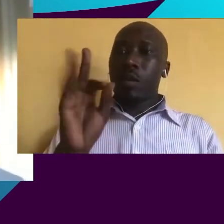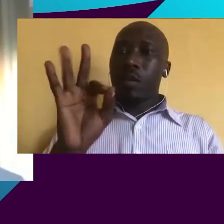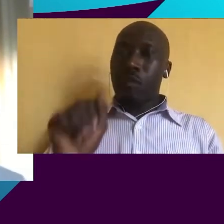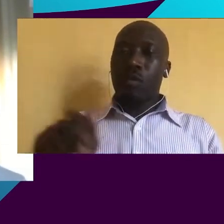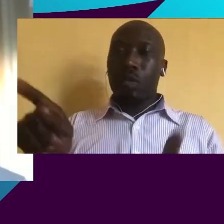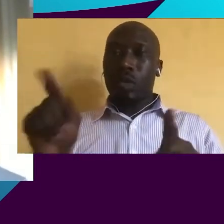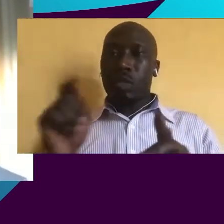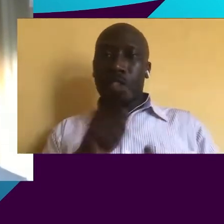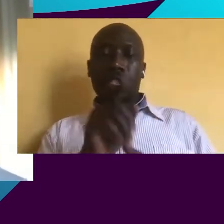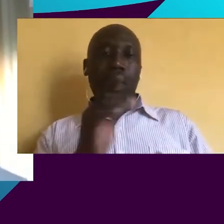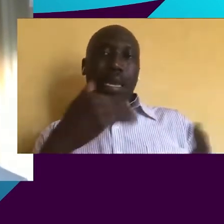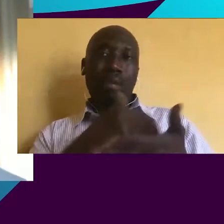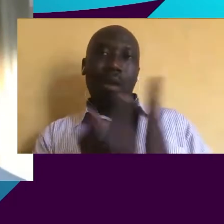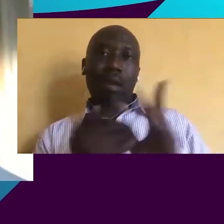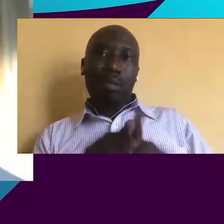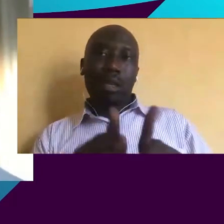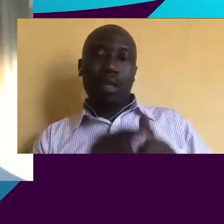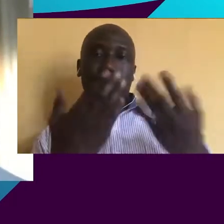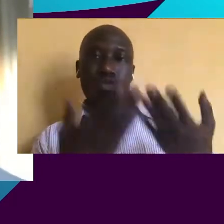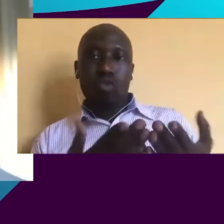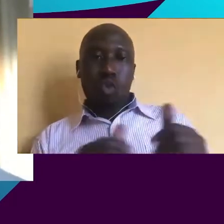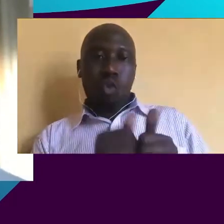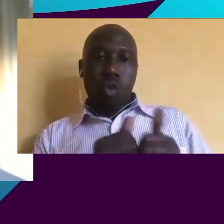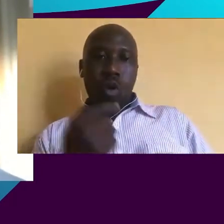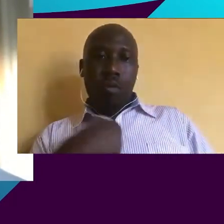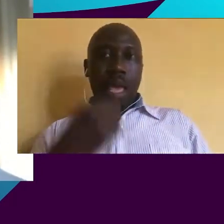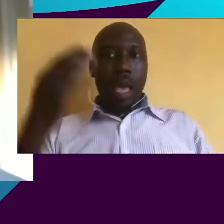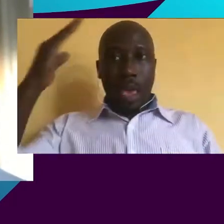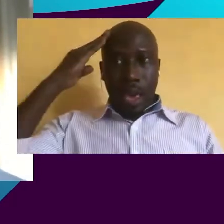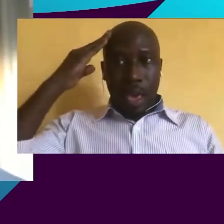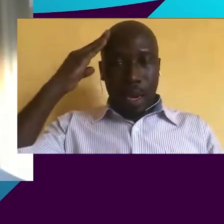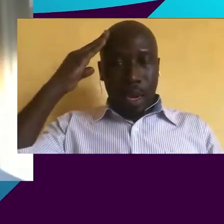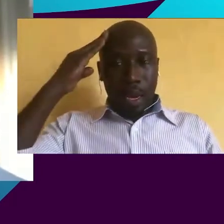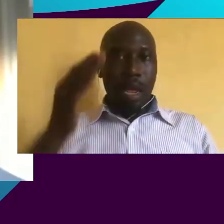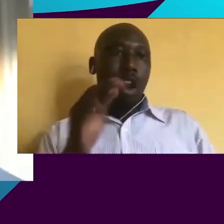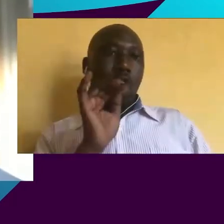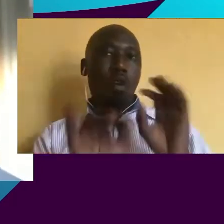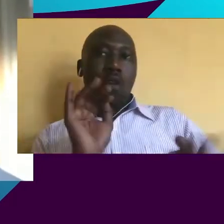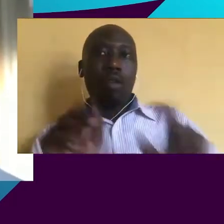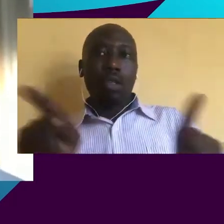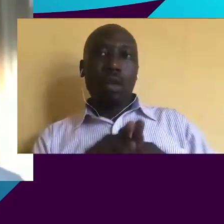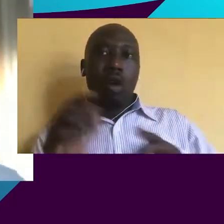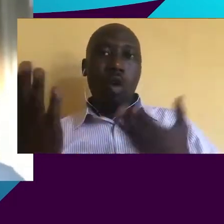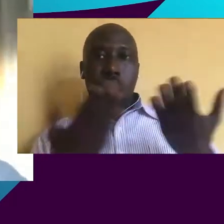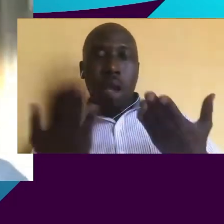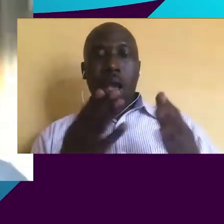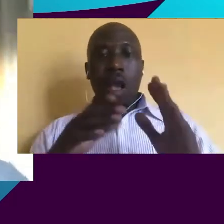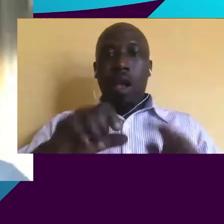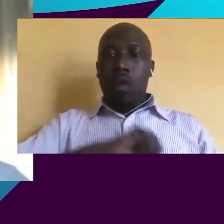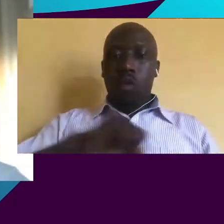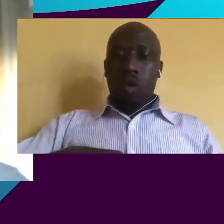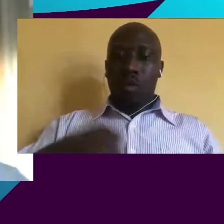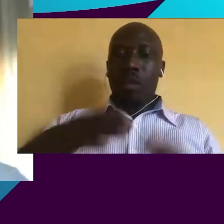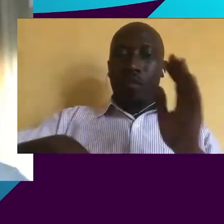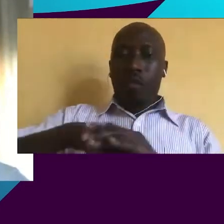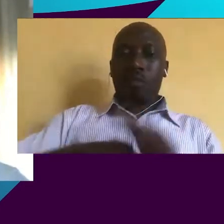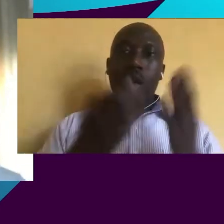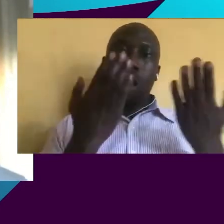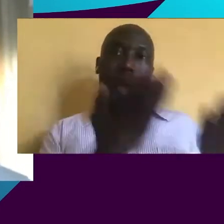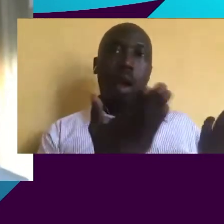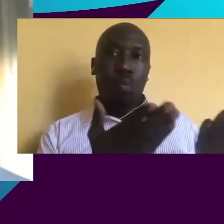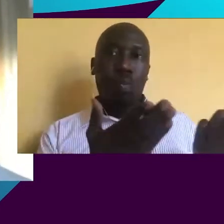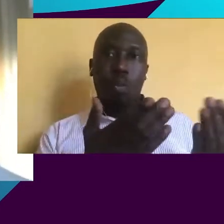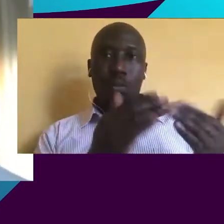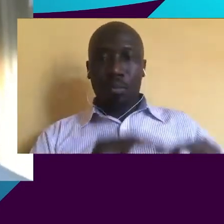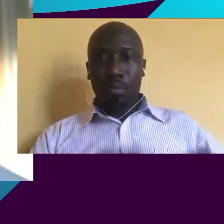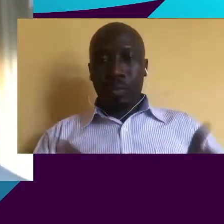department which I head at the secretariat, and this is where women football is domiciled. I've heard a